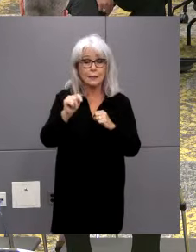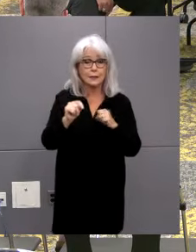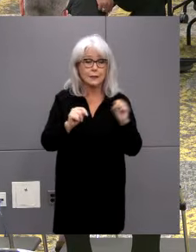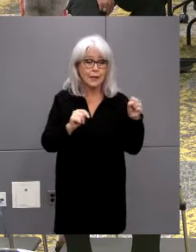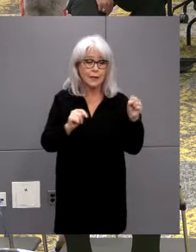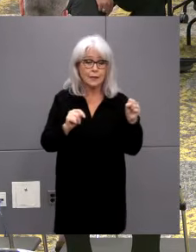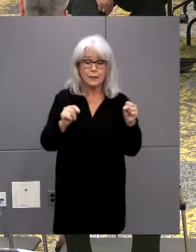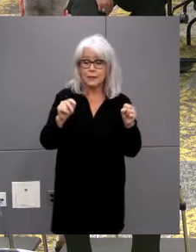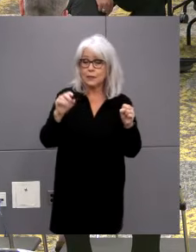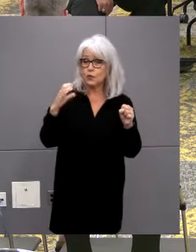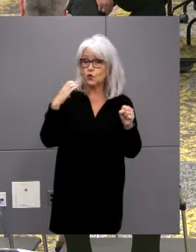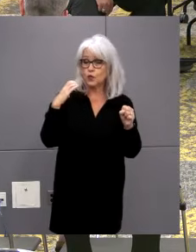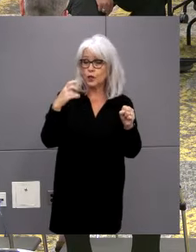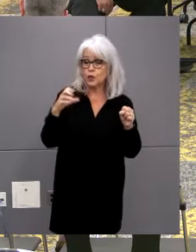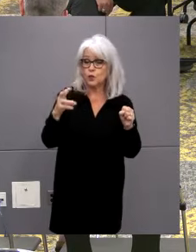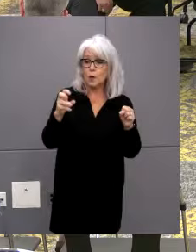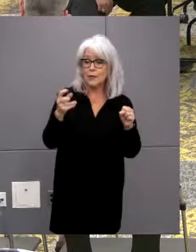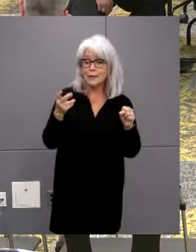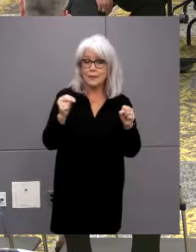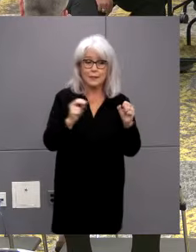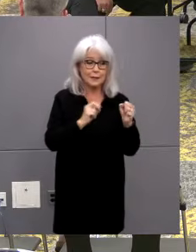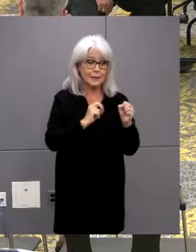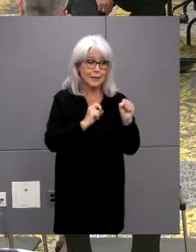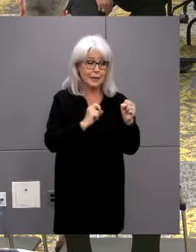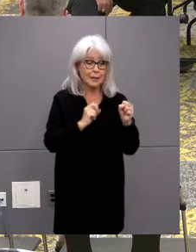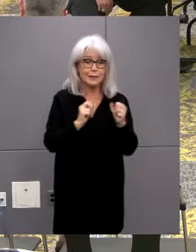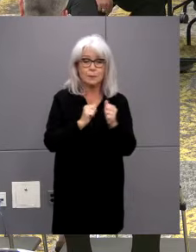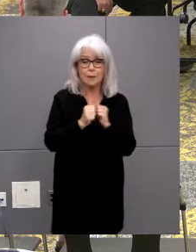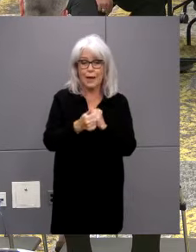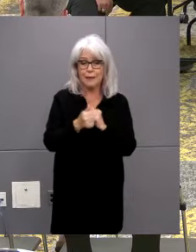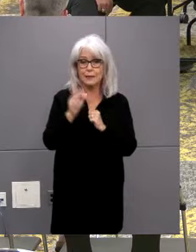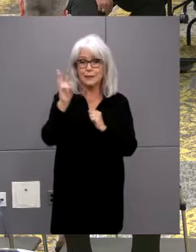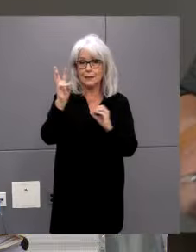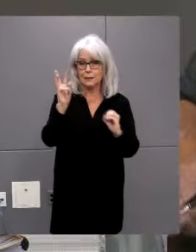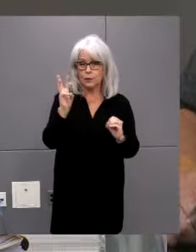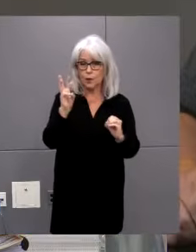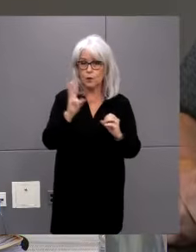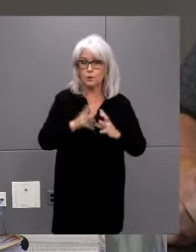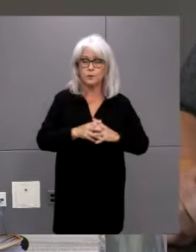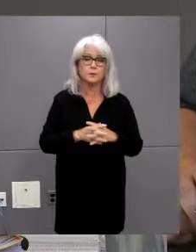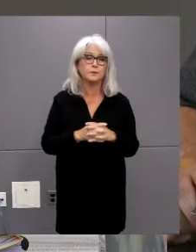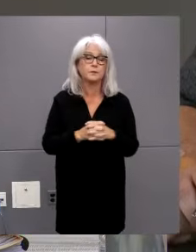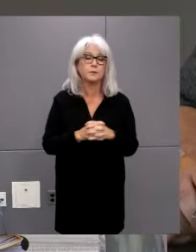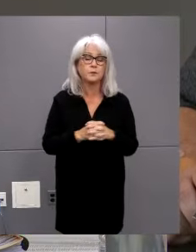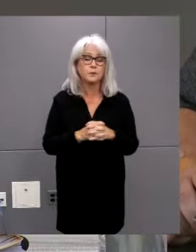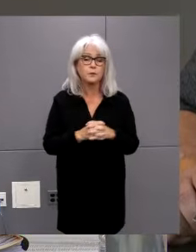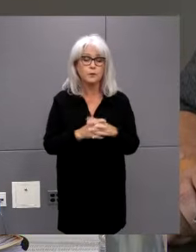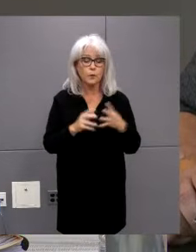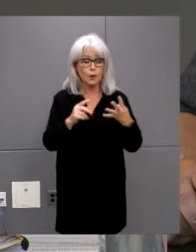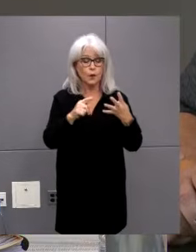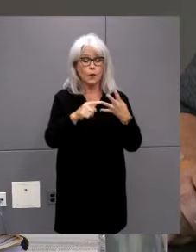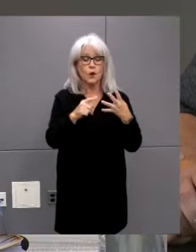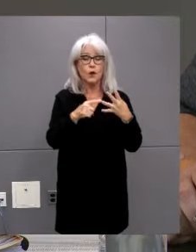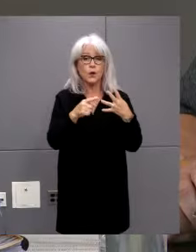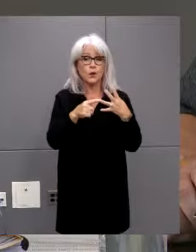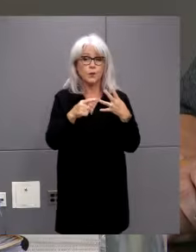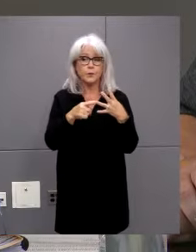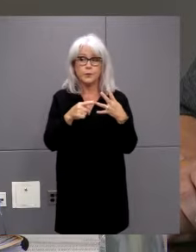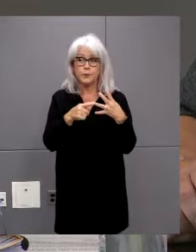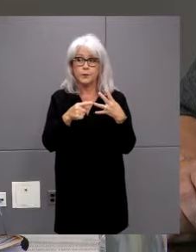Chair Swanson. Yes. That passes 6-0. Okay, the third